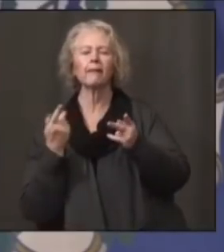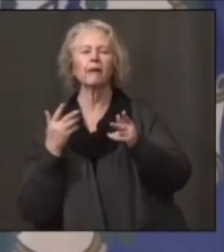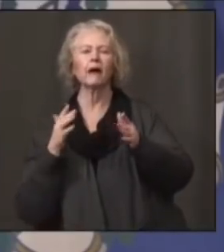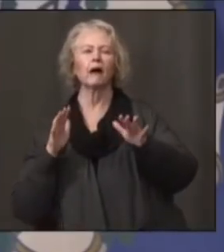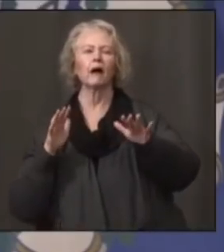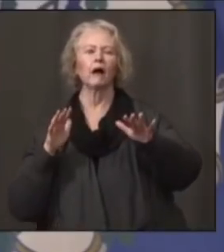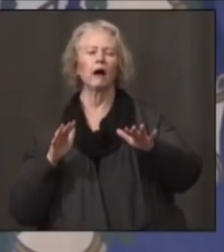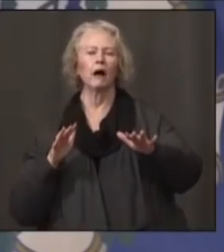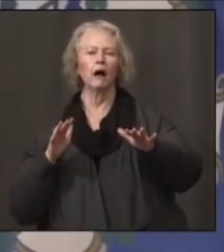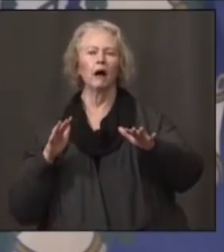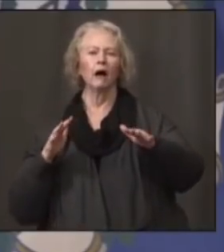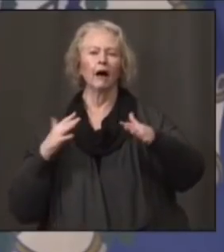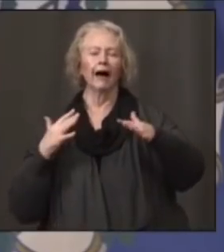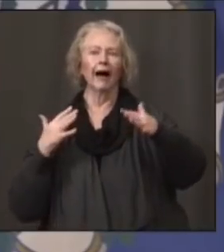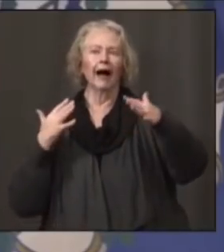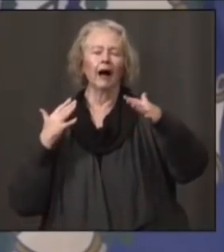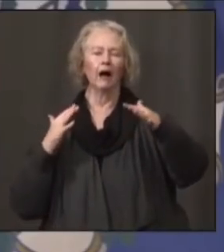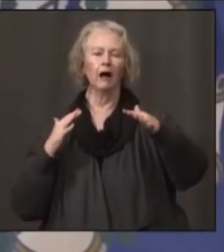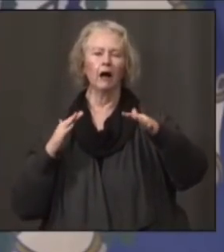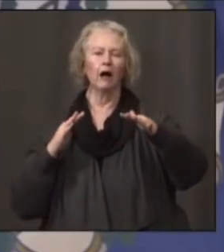to dissipate.